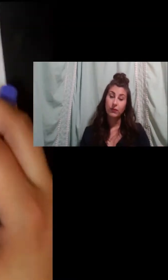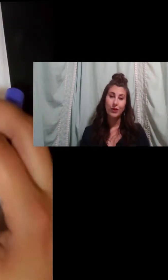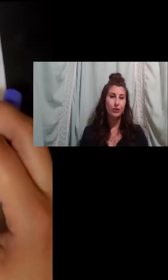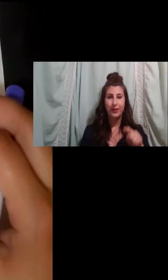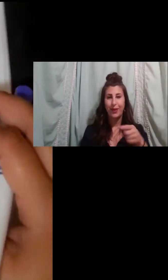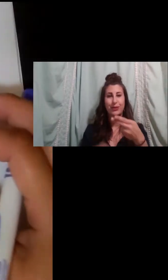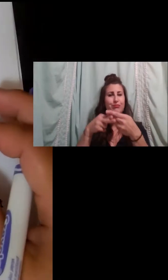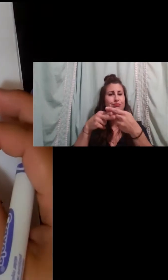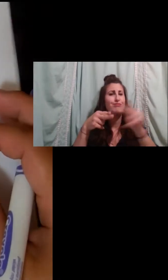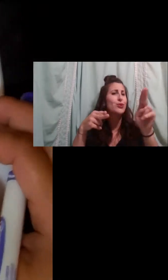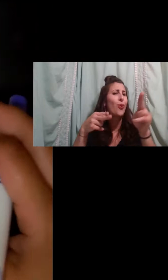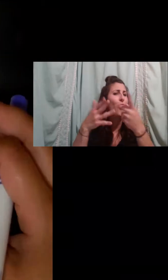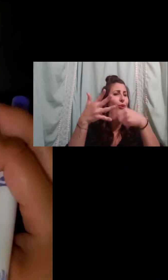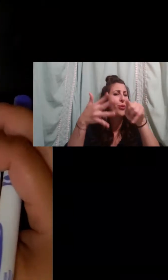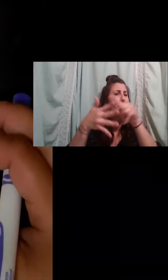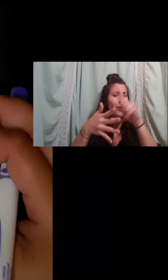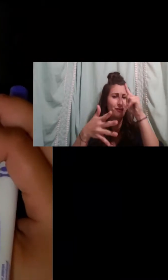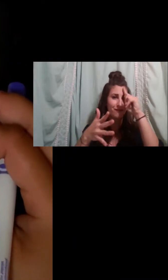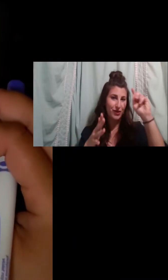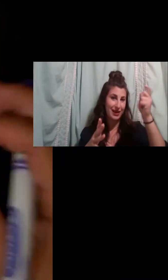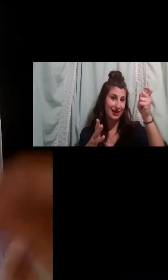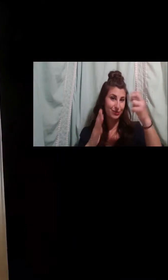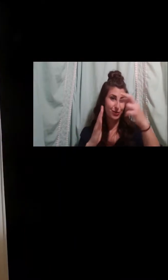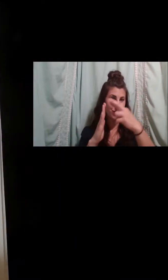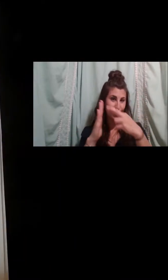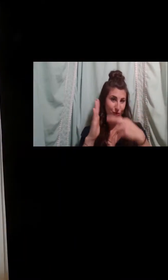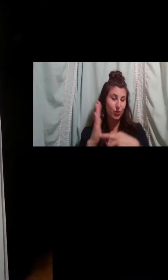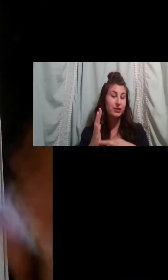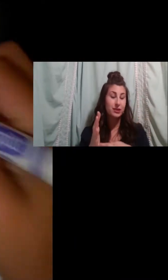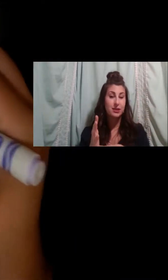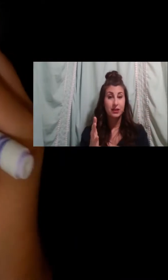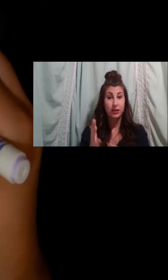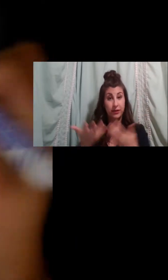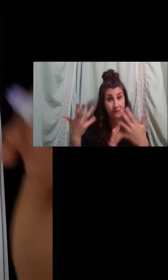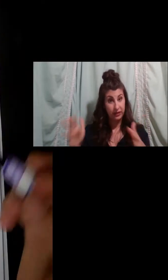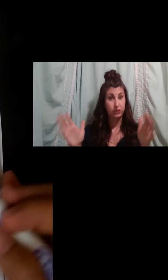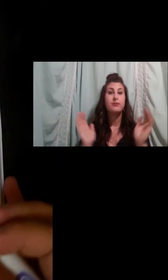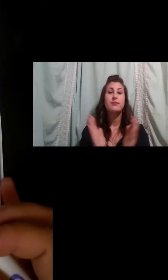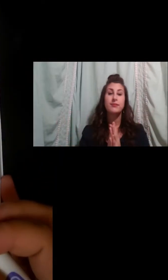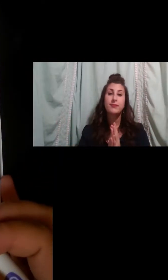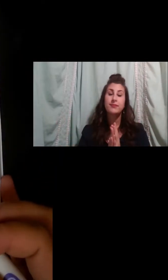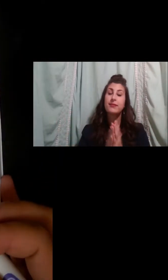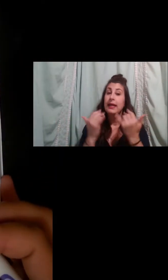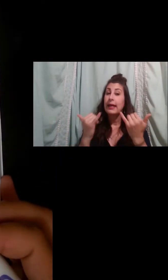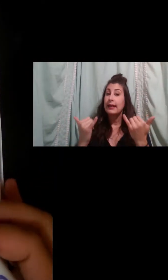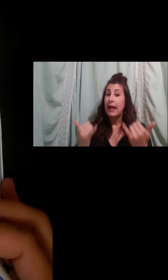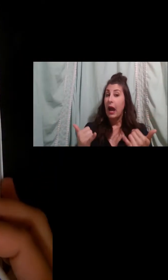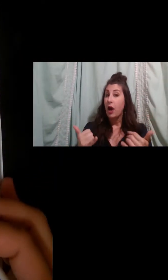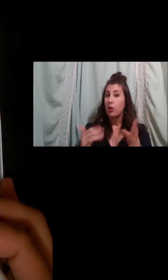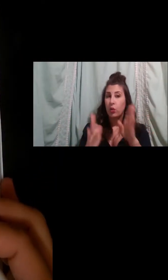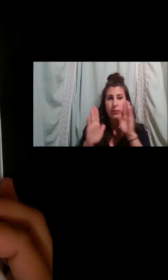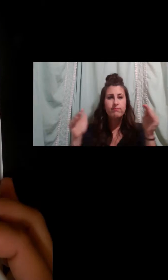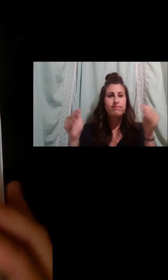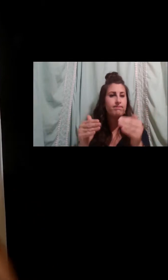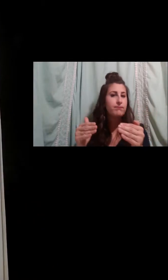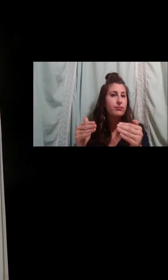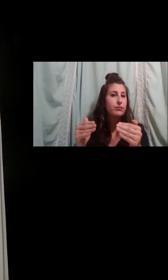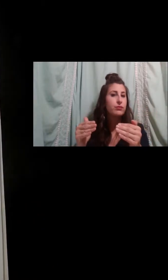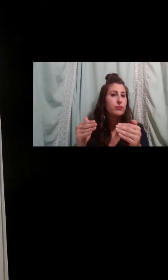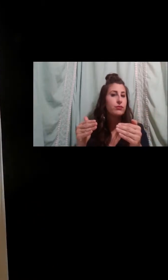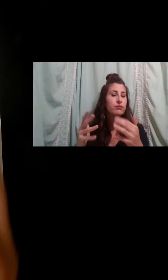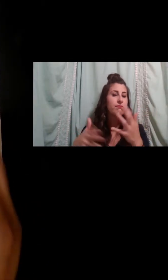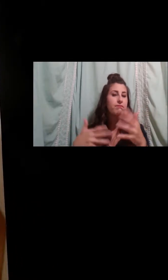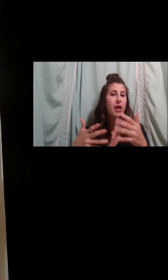So that was your mini review of exponent rules. Okay, we just covered that. Now we're going to be looking